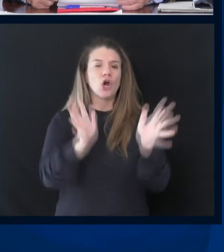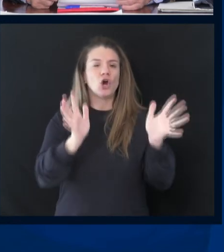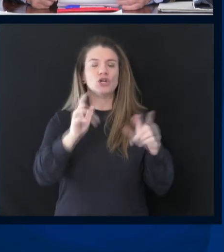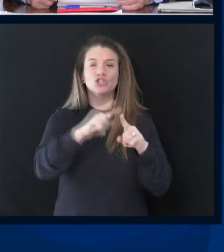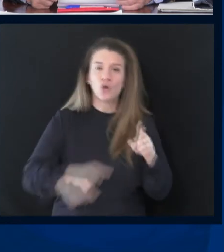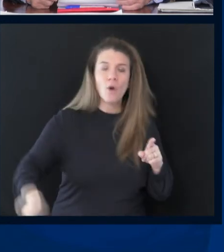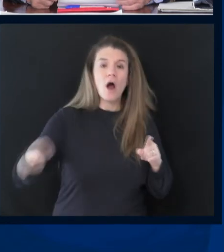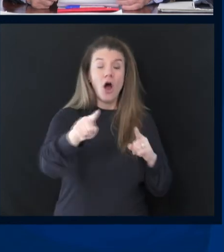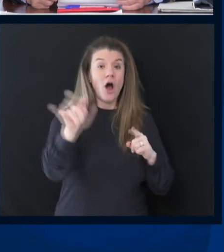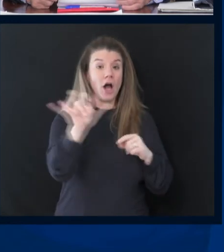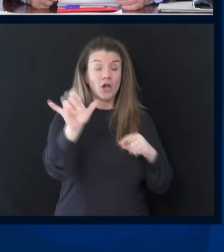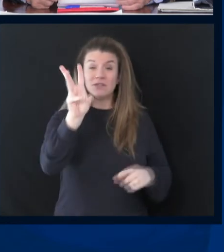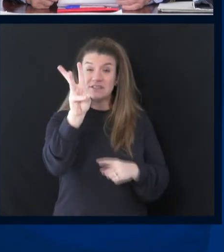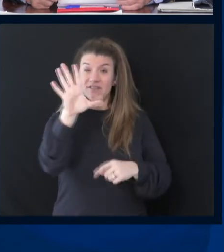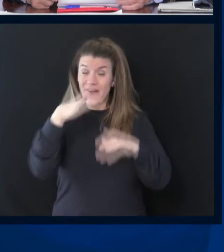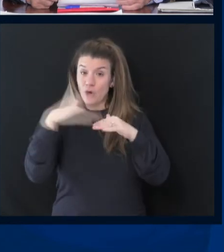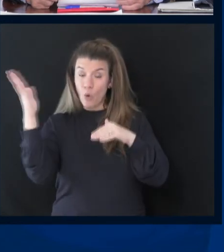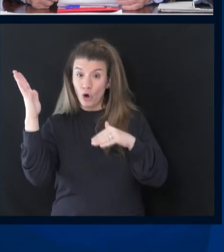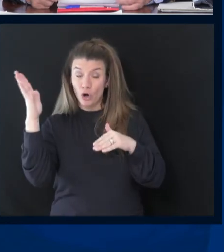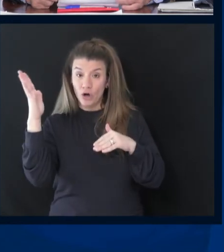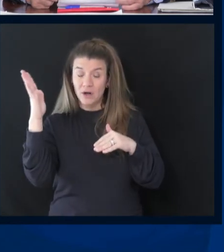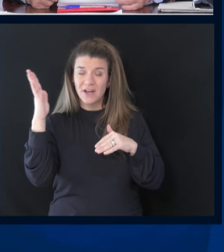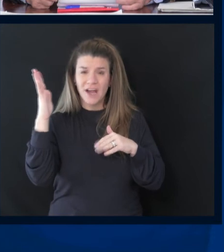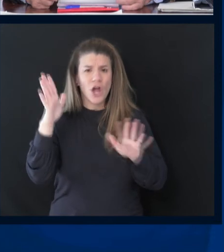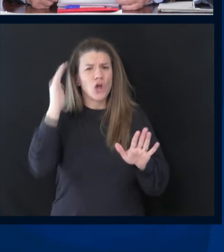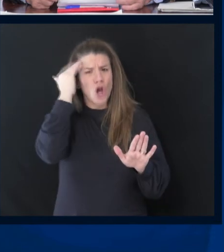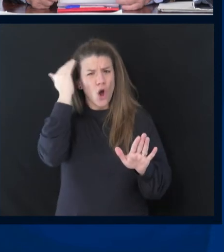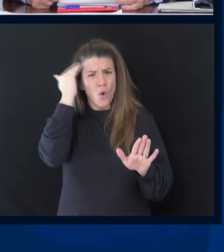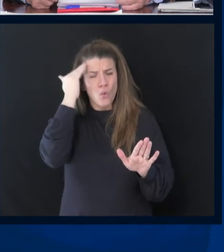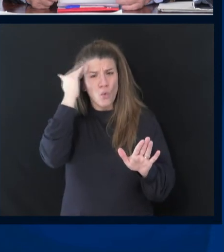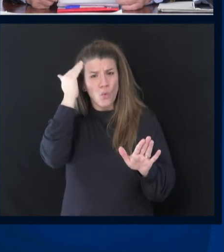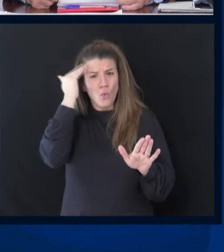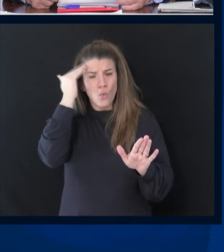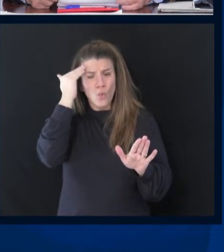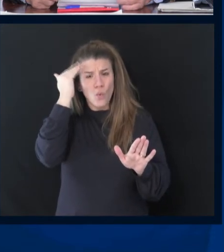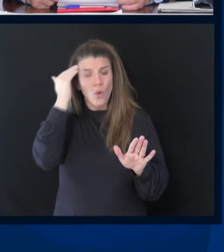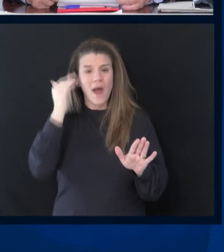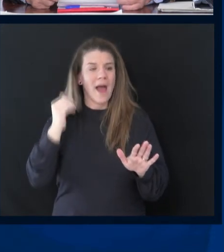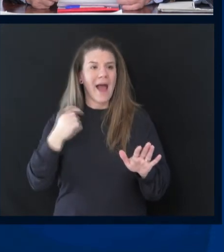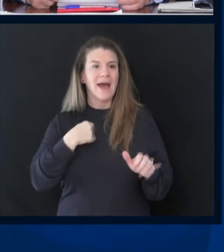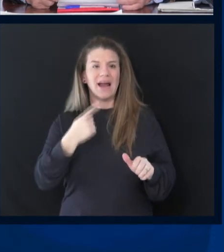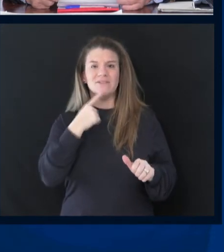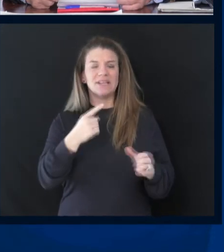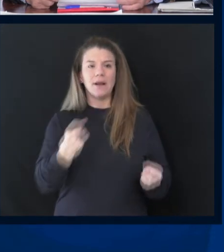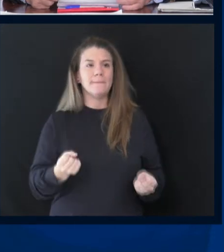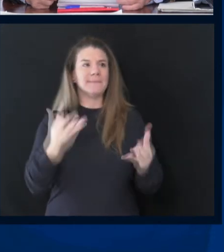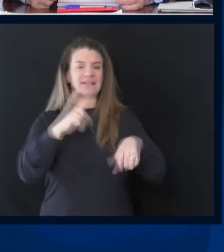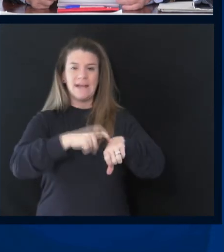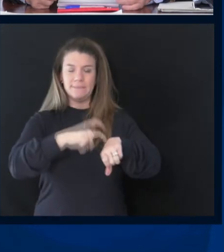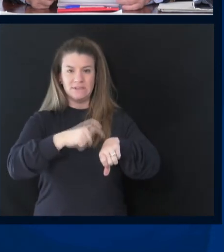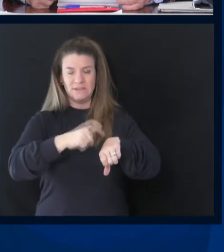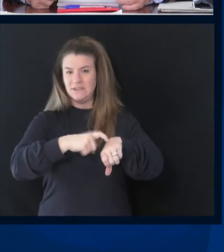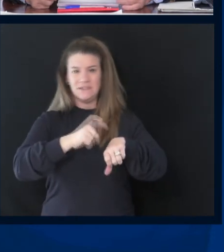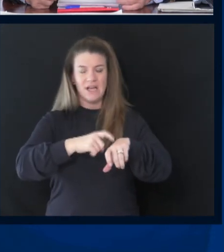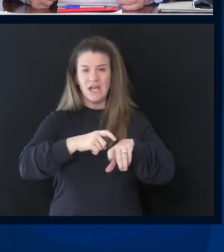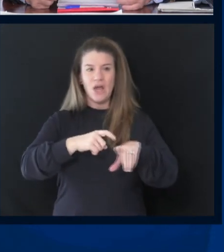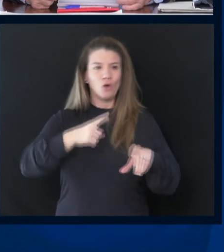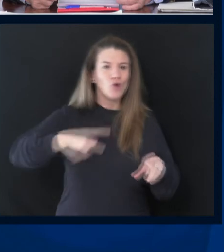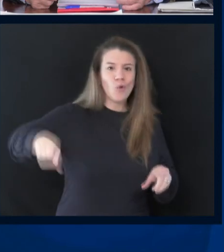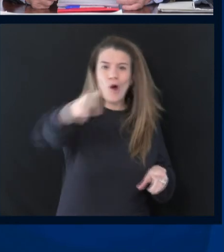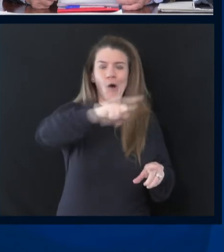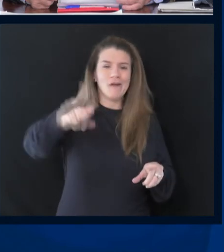to, if you're 65 and older, just know and I've said it so many times, everybody's heard it